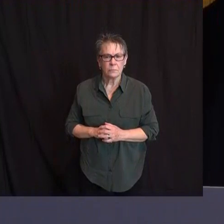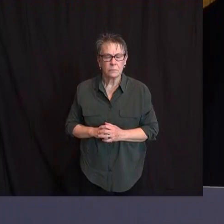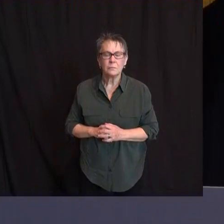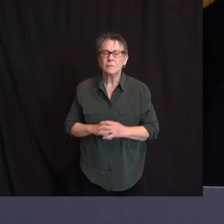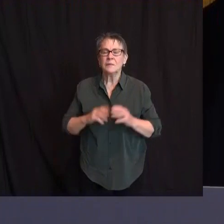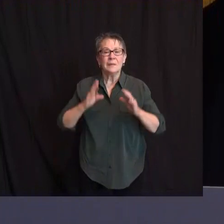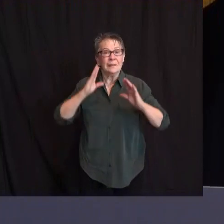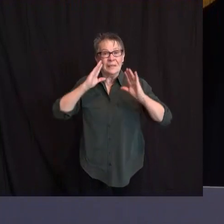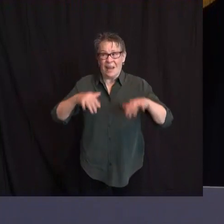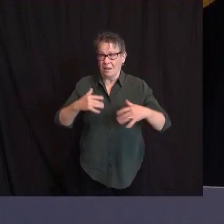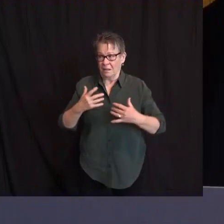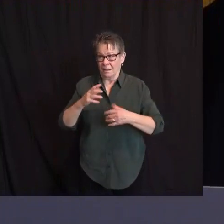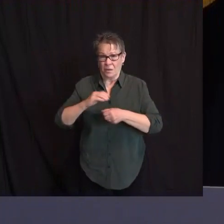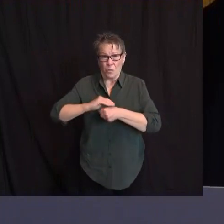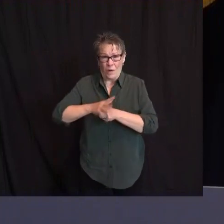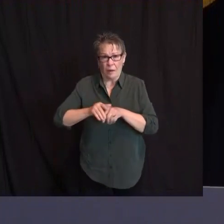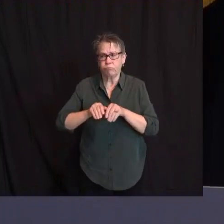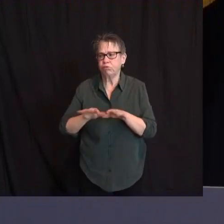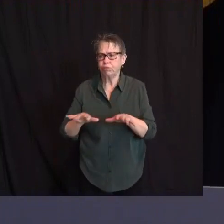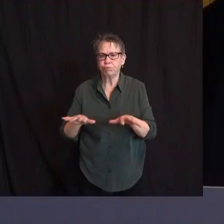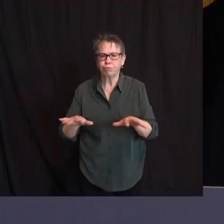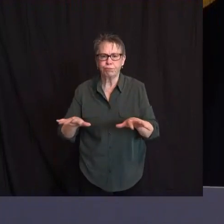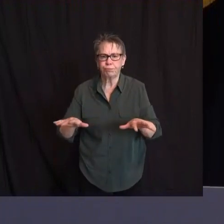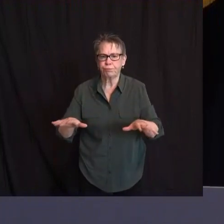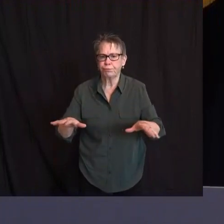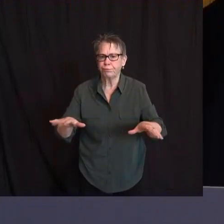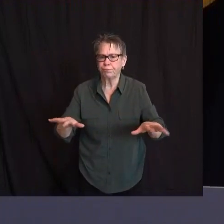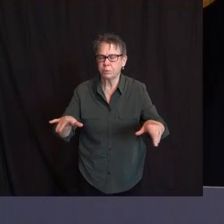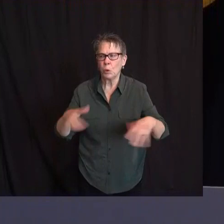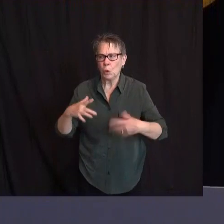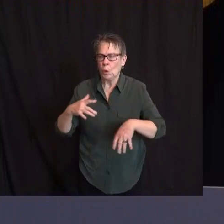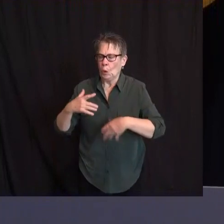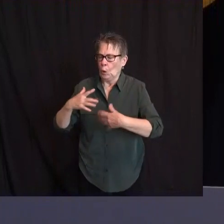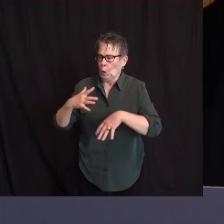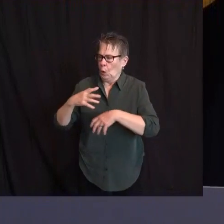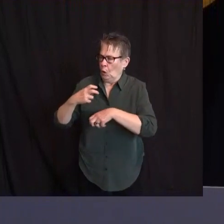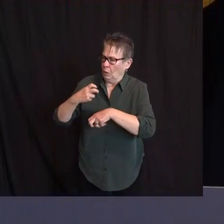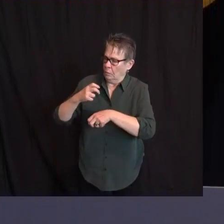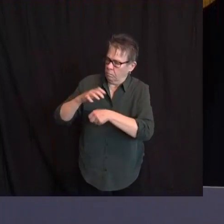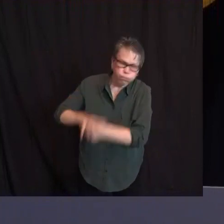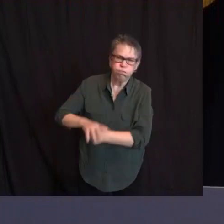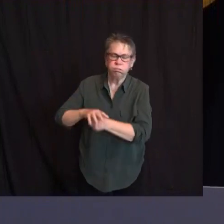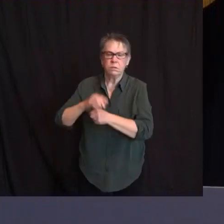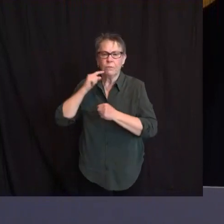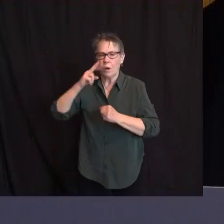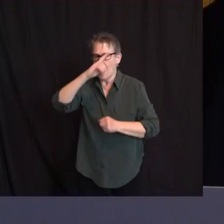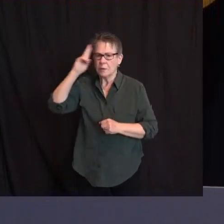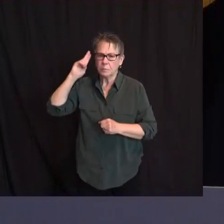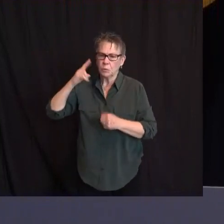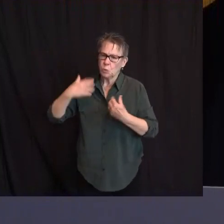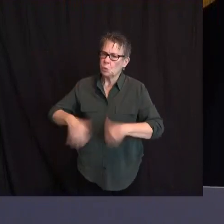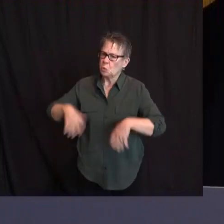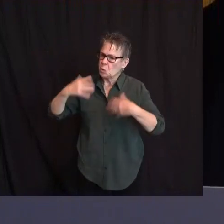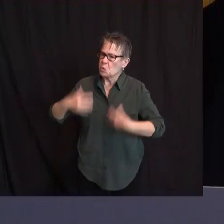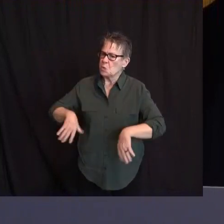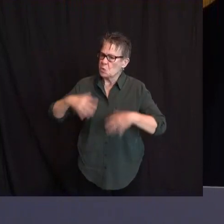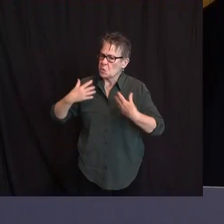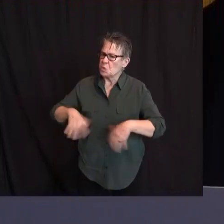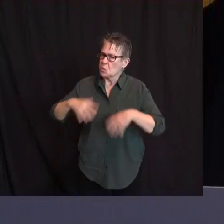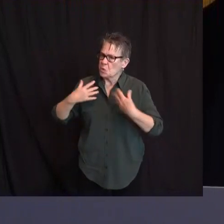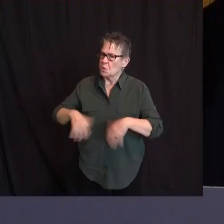system right now is one of them. To address this challenge, we're working on a statewide plan to assist nursing